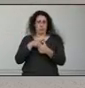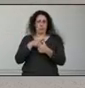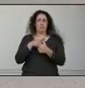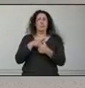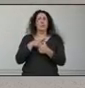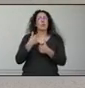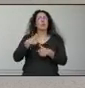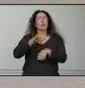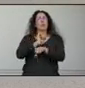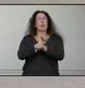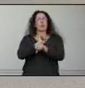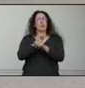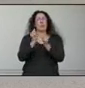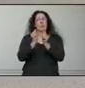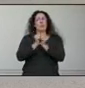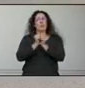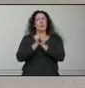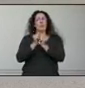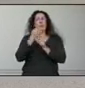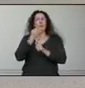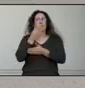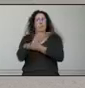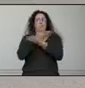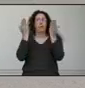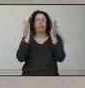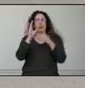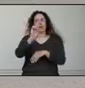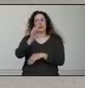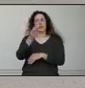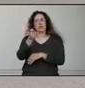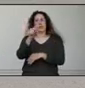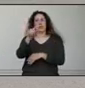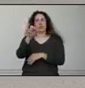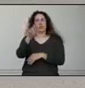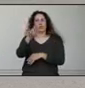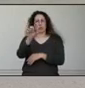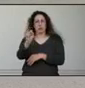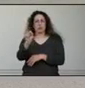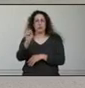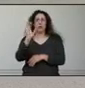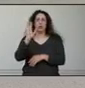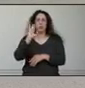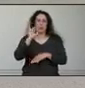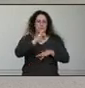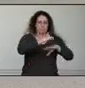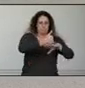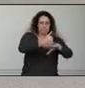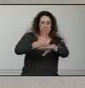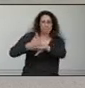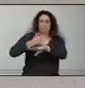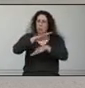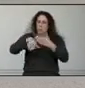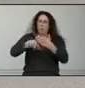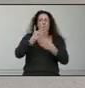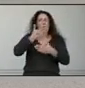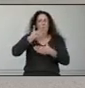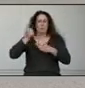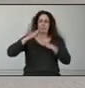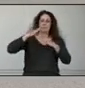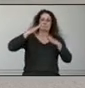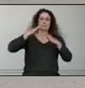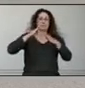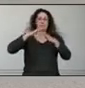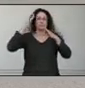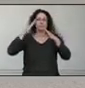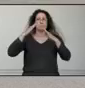with shelters to ensure that they are implementing all the best practices for prevention of COVID. So